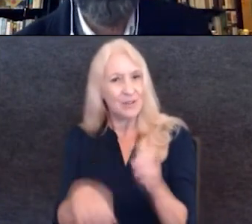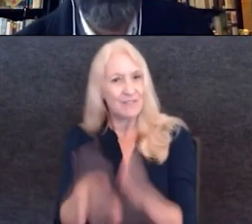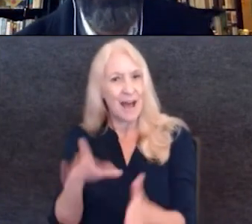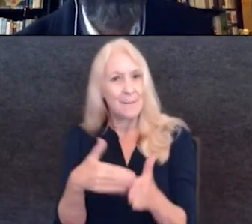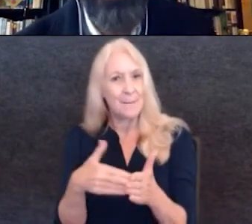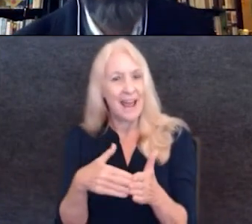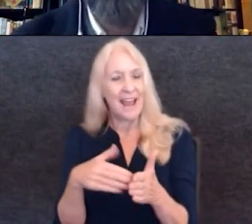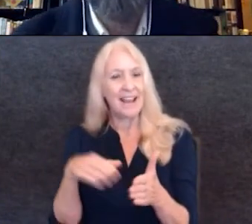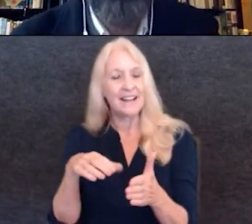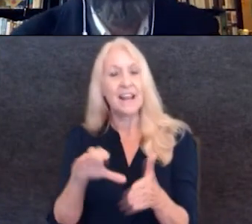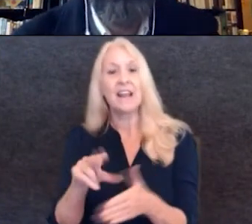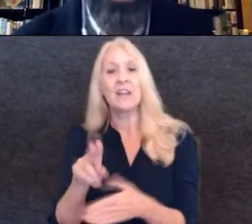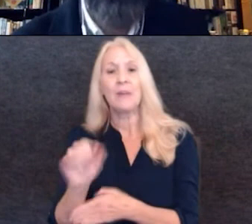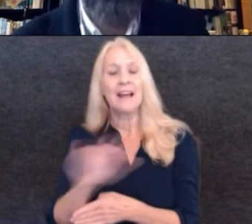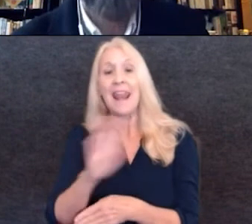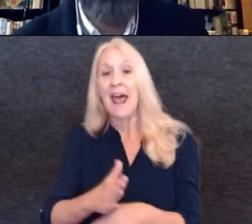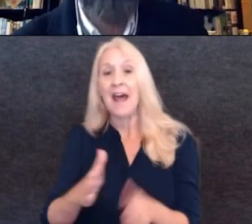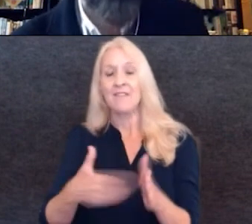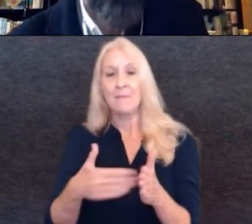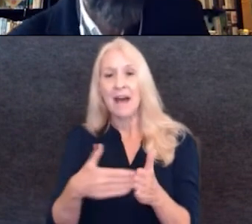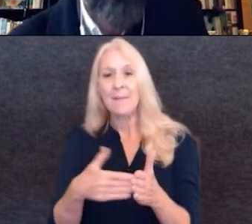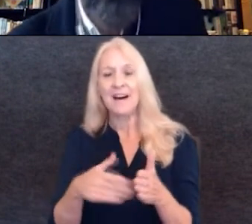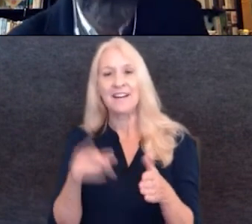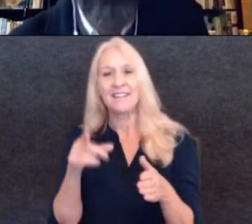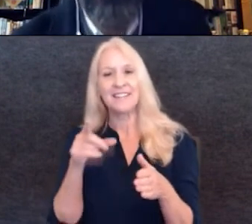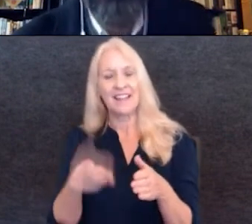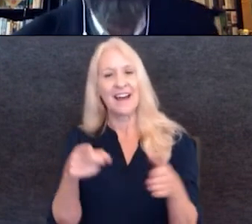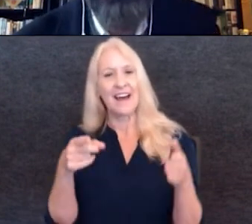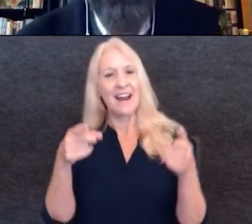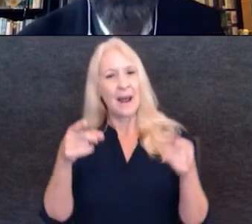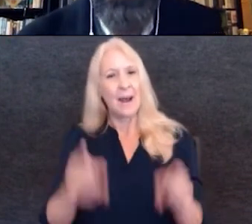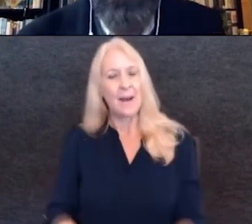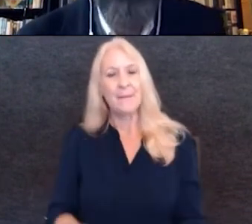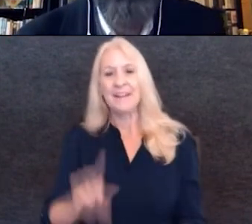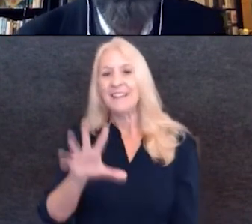this house has never been painted. So it's probably the paint scheme that happened. So that's probably 50 years of not